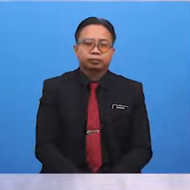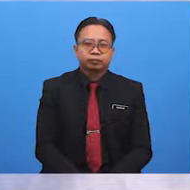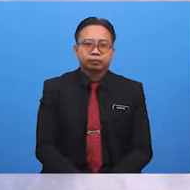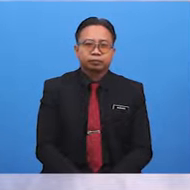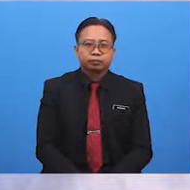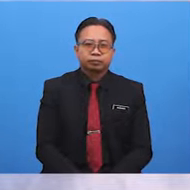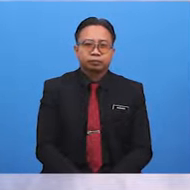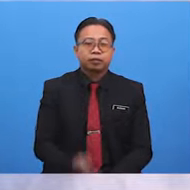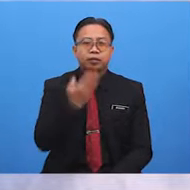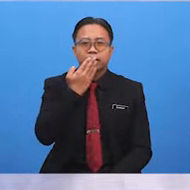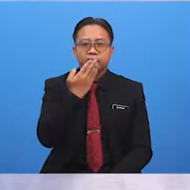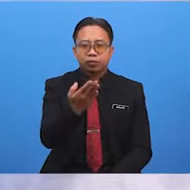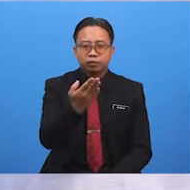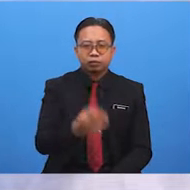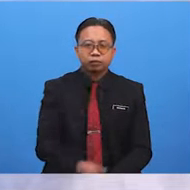Thank you.